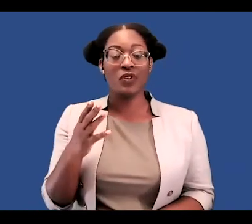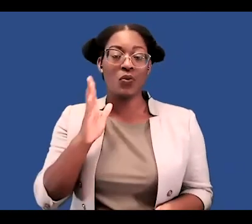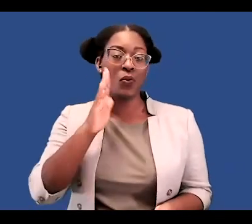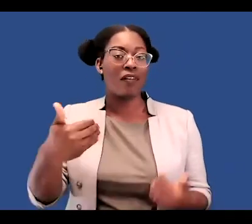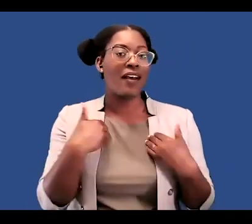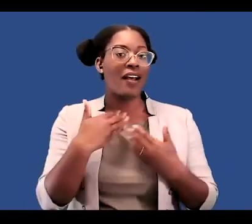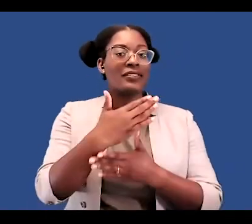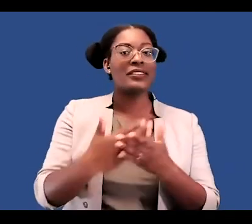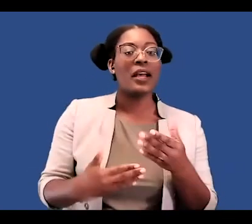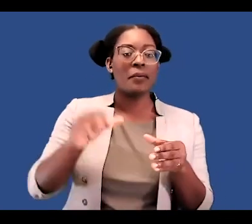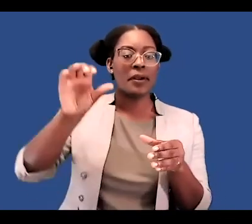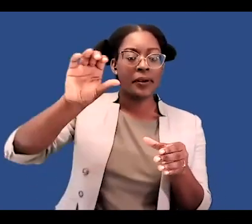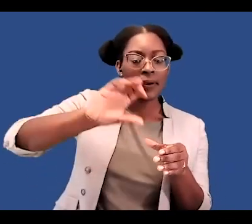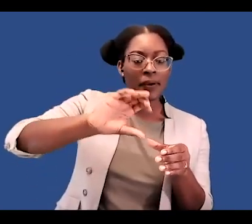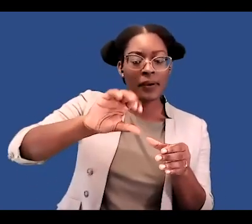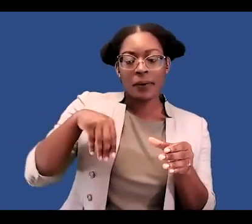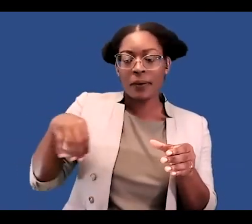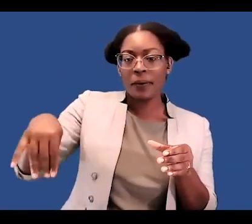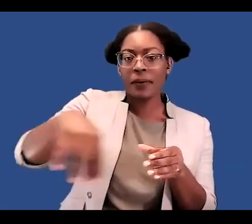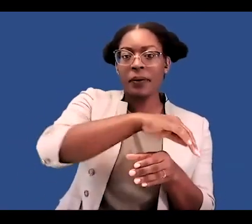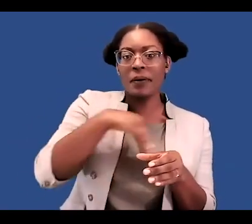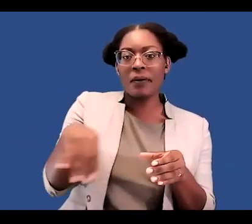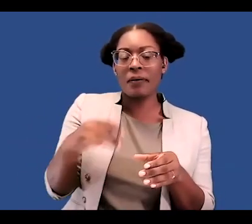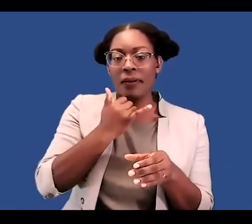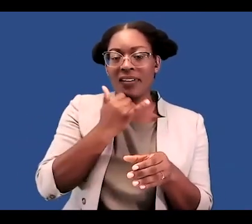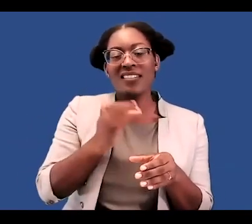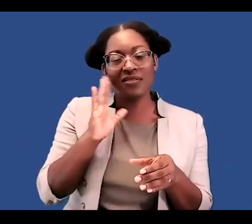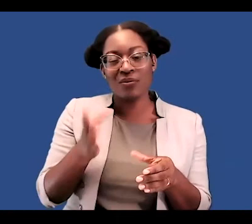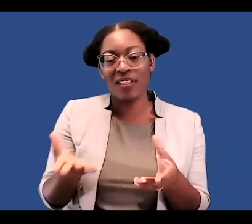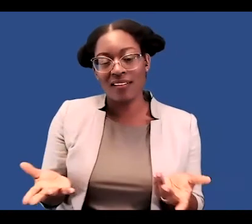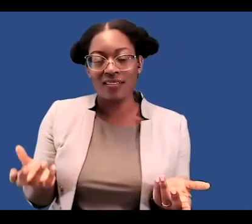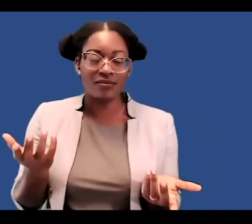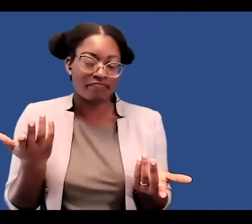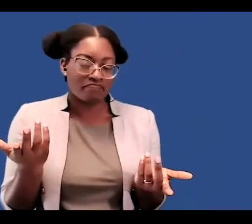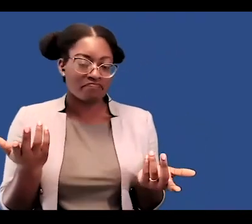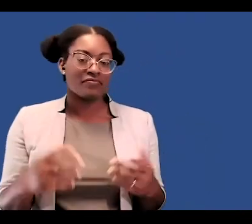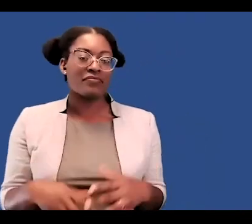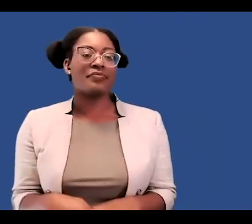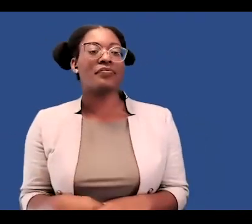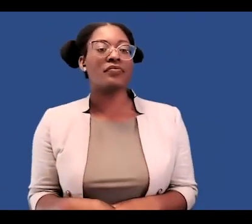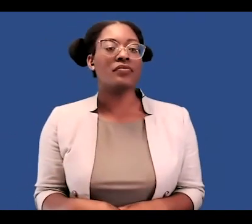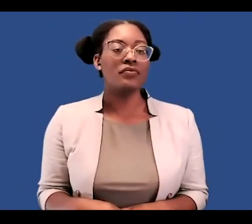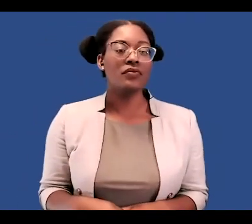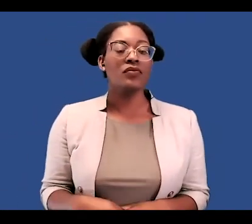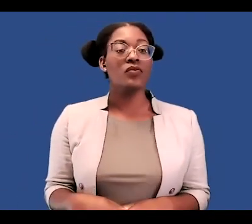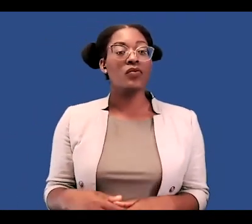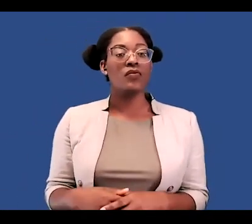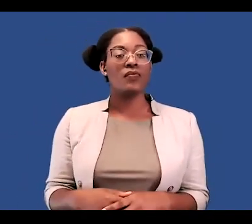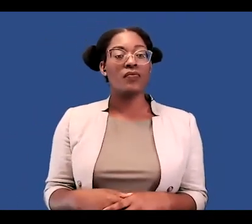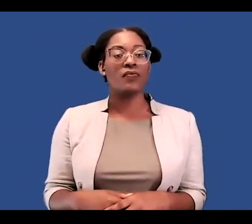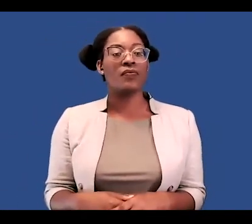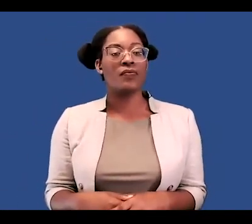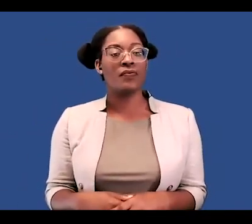I should have brought a little saucer, but it's okay. I'll just do it over here. So then you're gonna try to stuff that into there. So what I'm gonna do